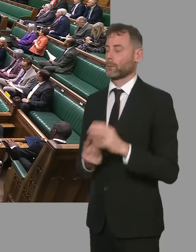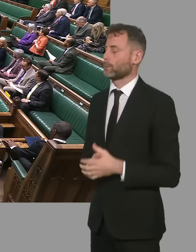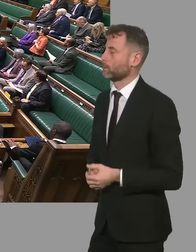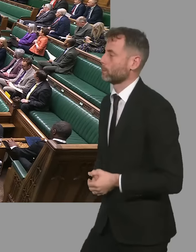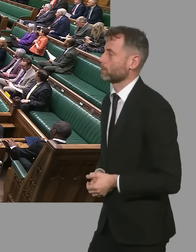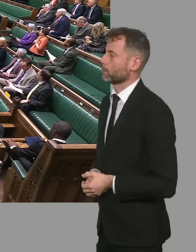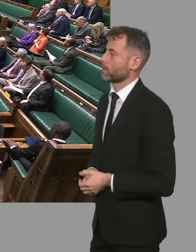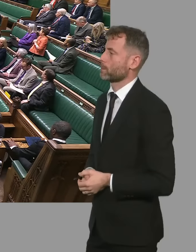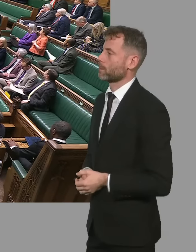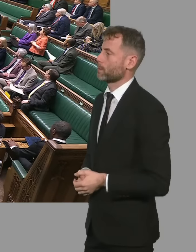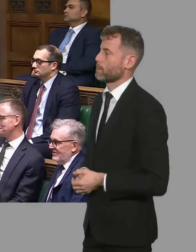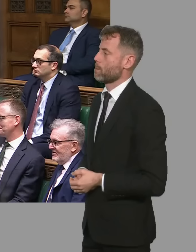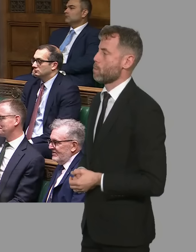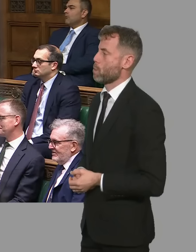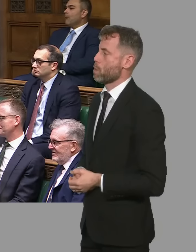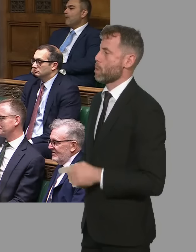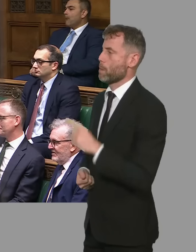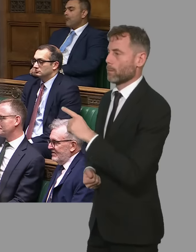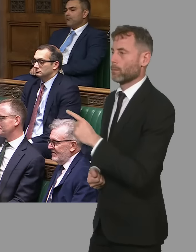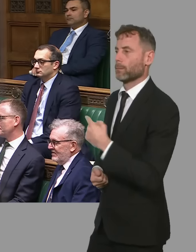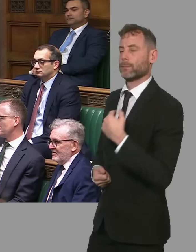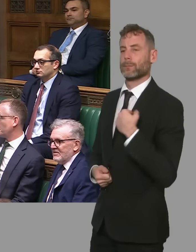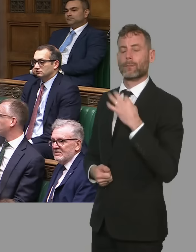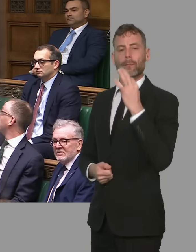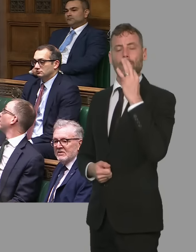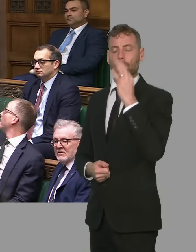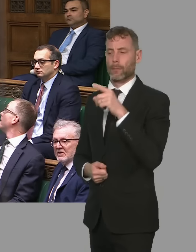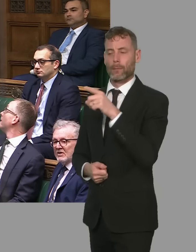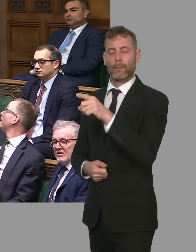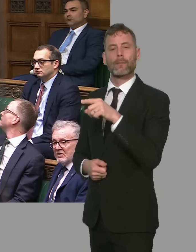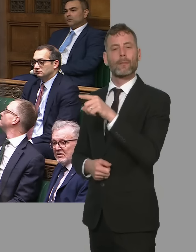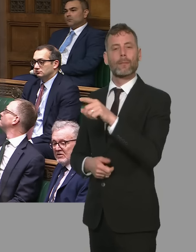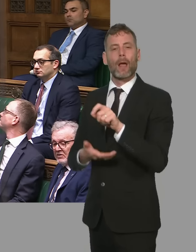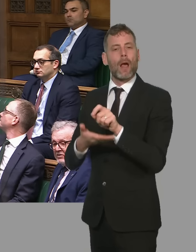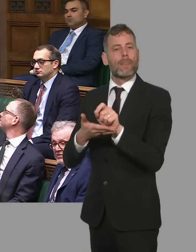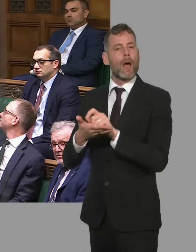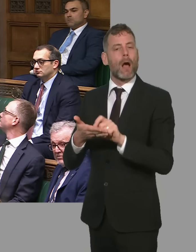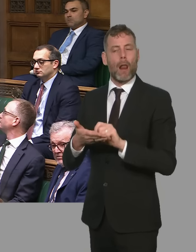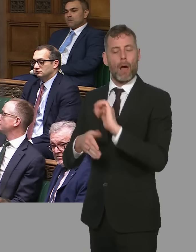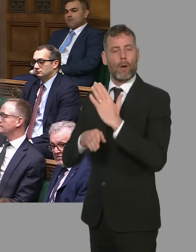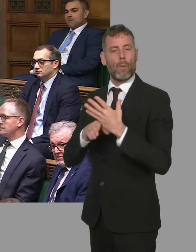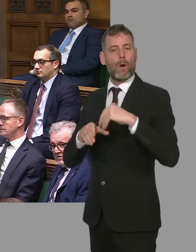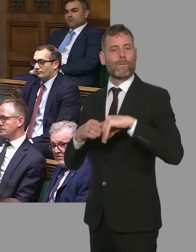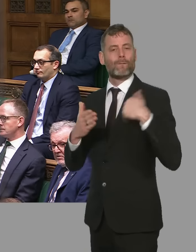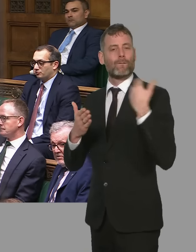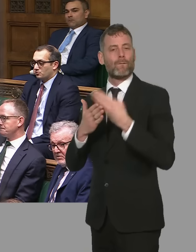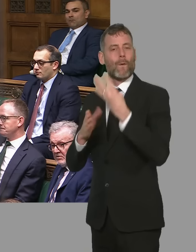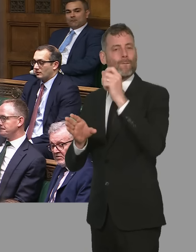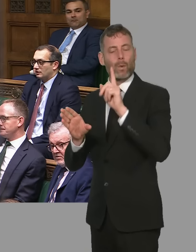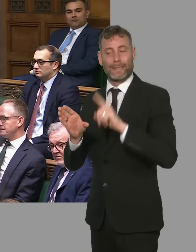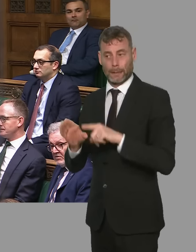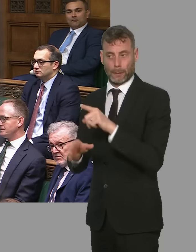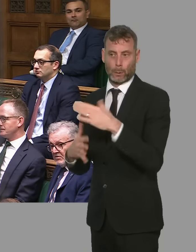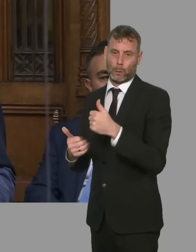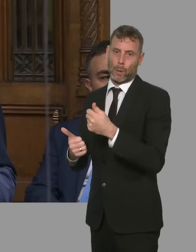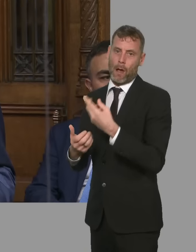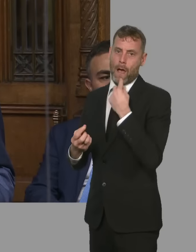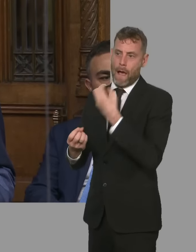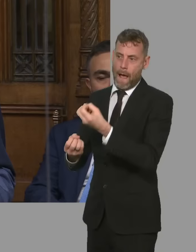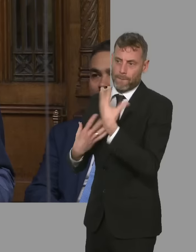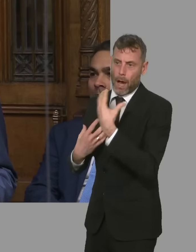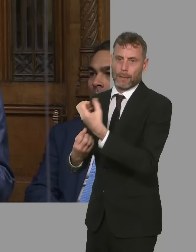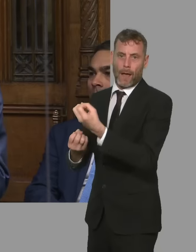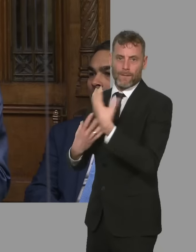of the advice he's given in the last 40 years, he gave particularly good advice on the meaningful vote, which left many of